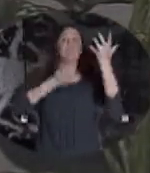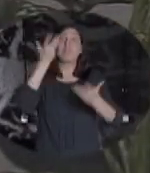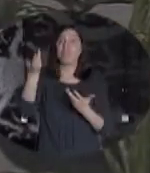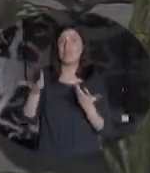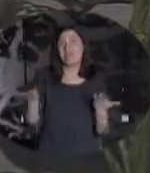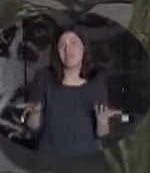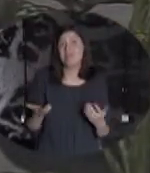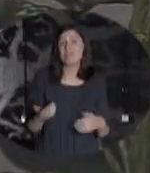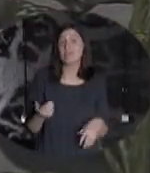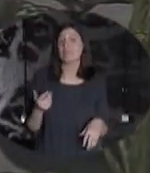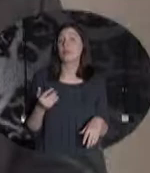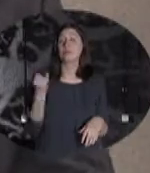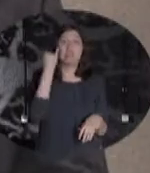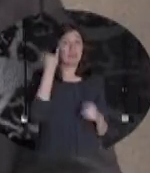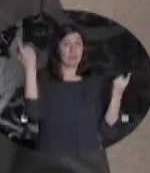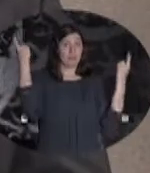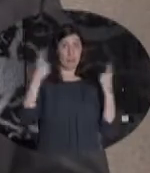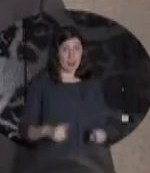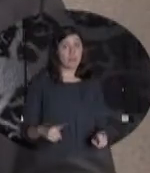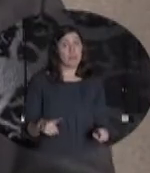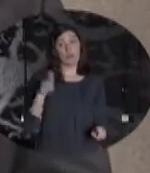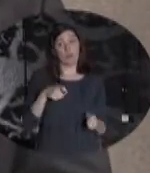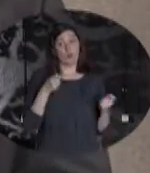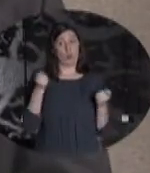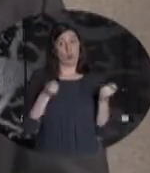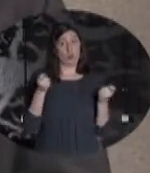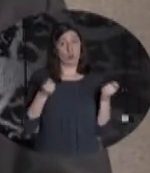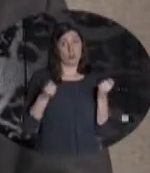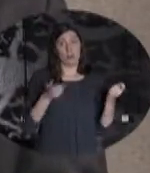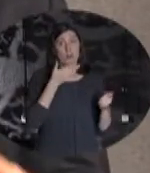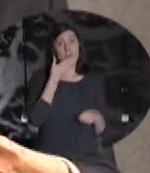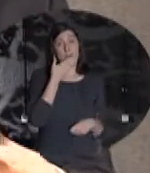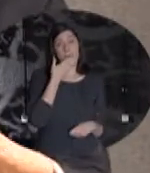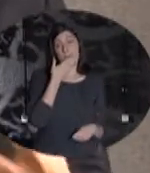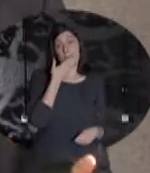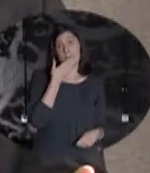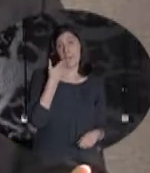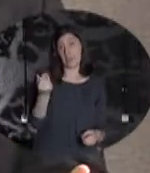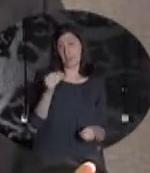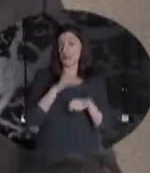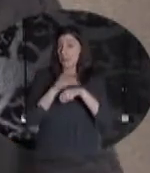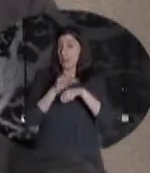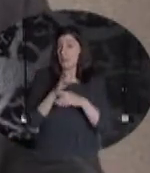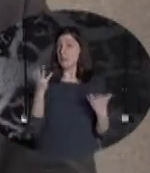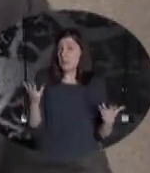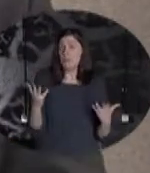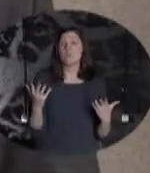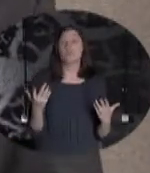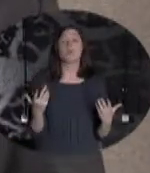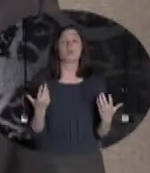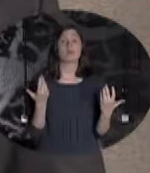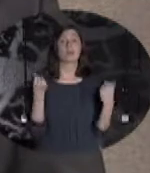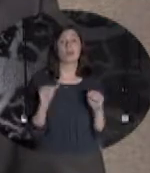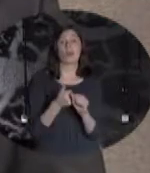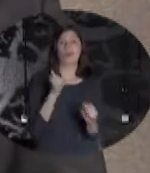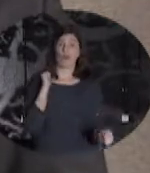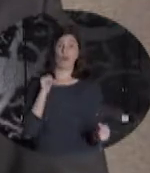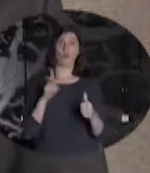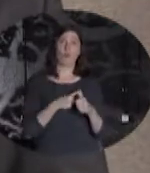really, if you're in that situation, you have to deal with it. But the best advice you can give is to just try not to put yourself in that situation in the